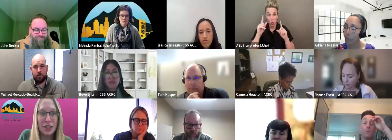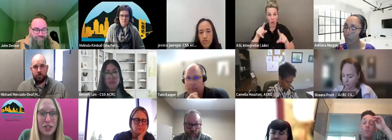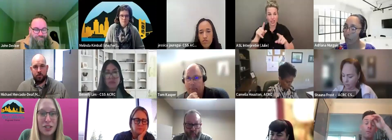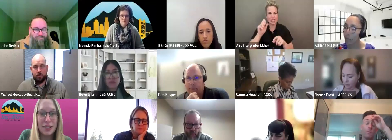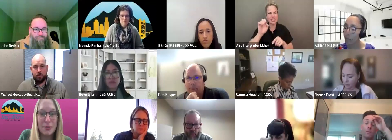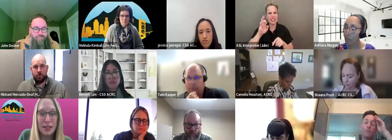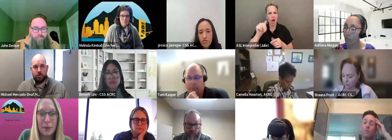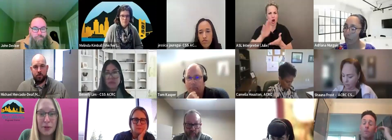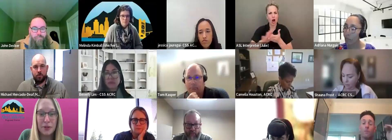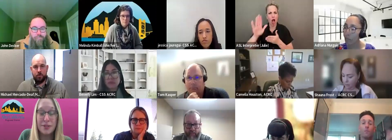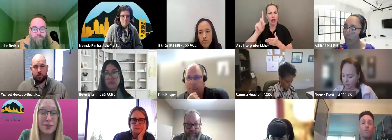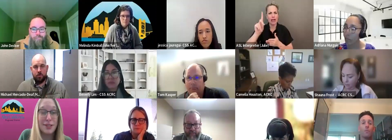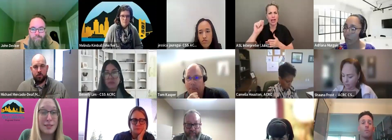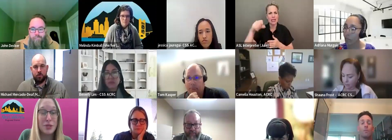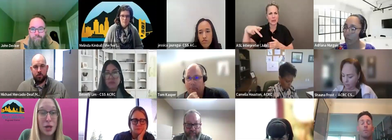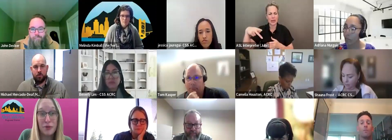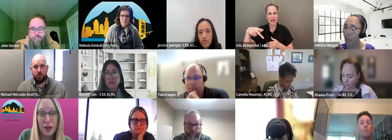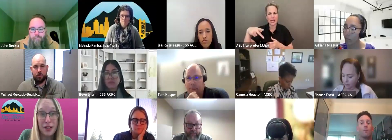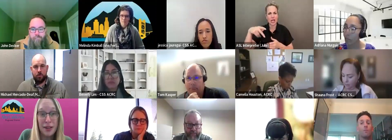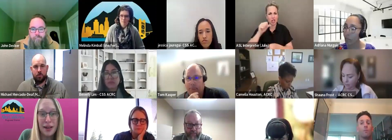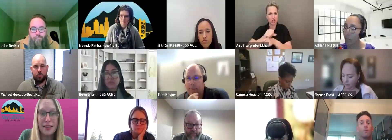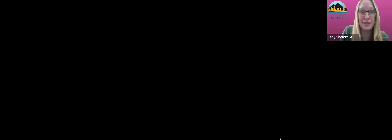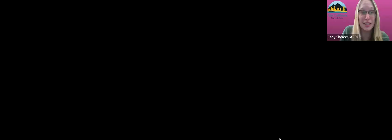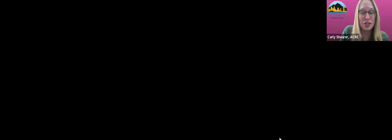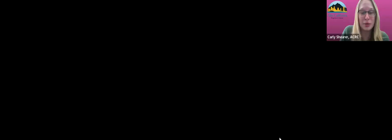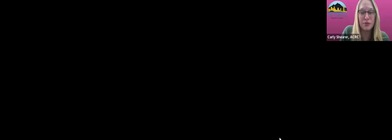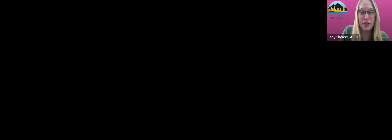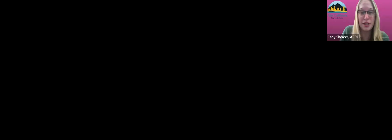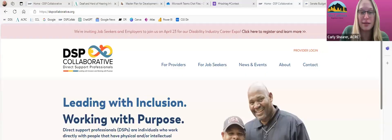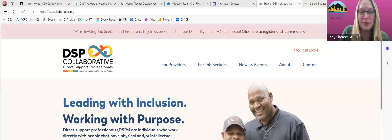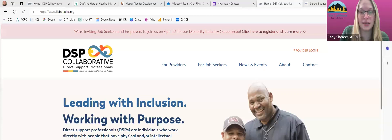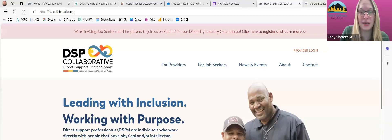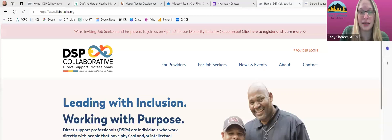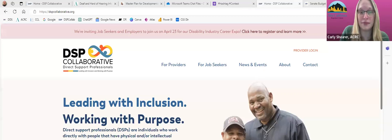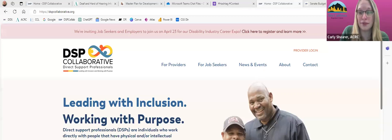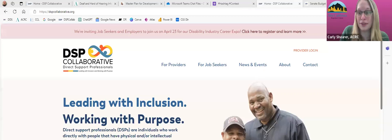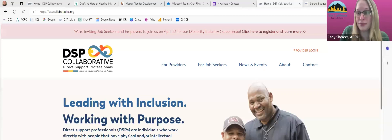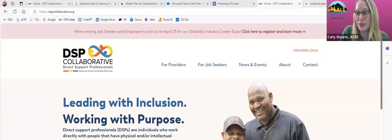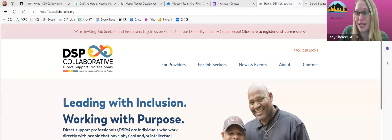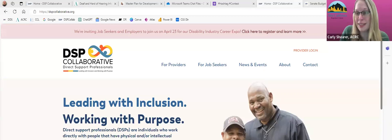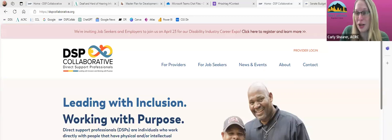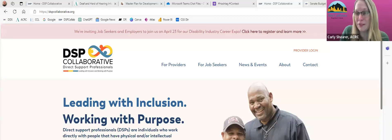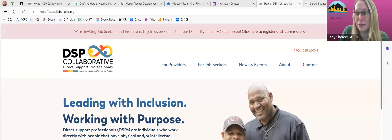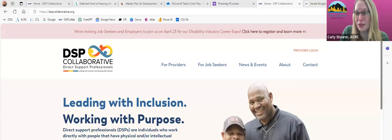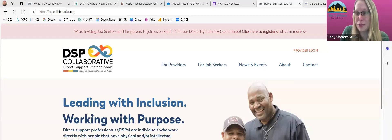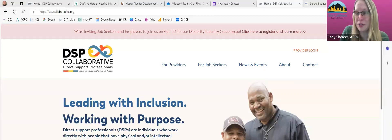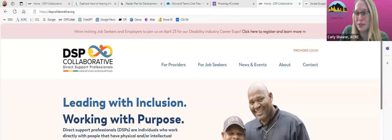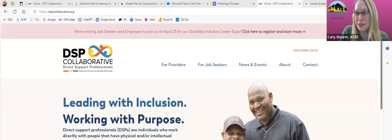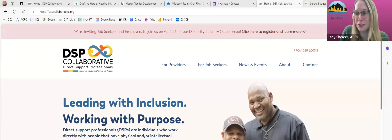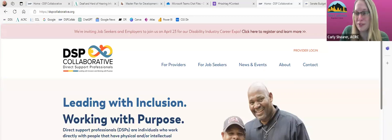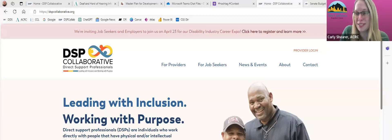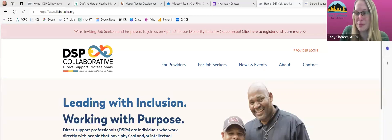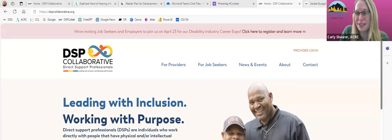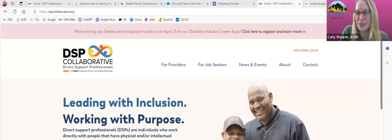Sierra College DSP DSP job fair, the DICE job fair, I'm thinking that if you attend the Coffee with